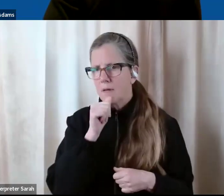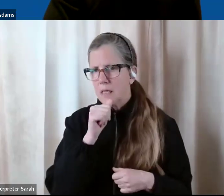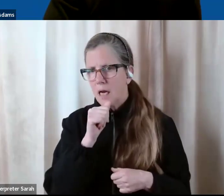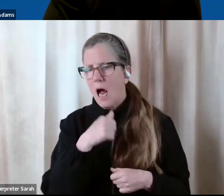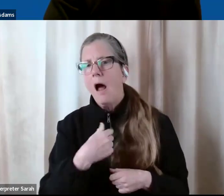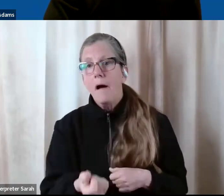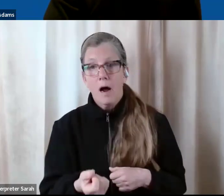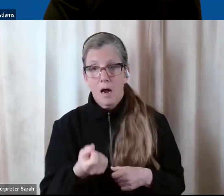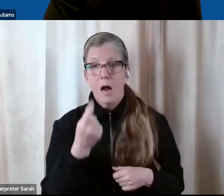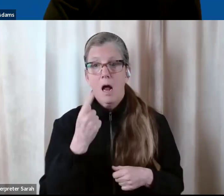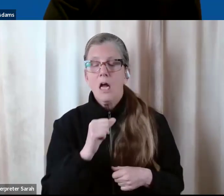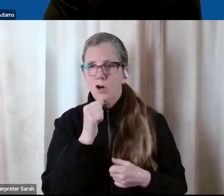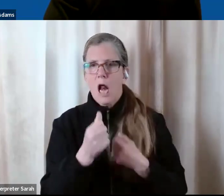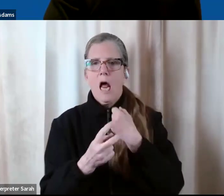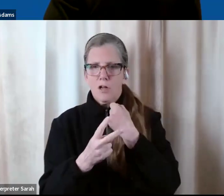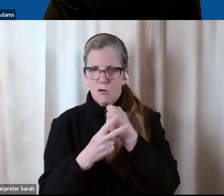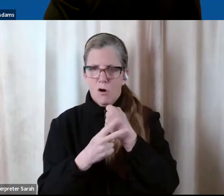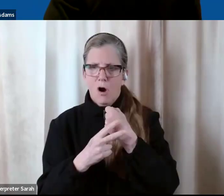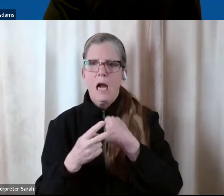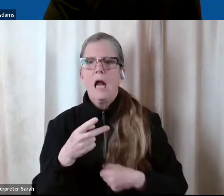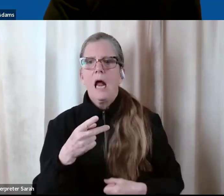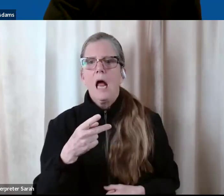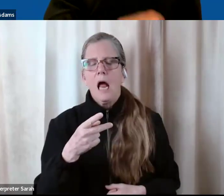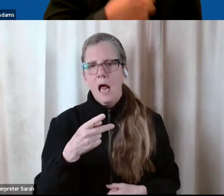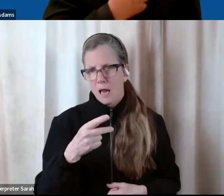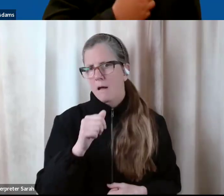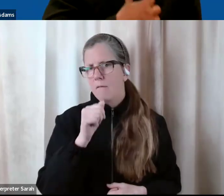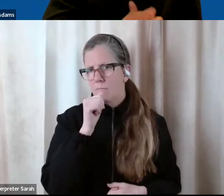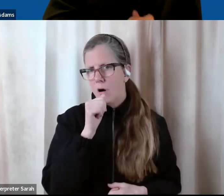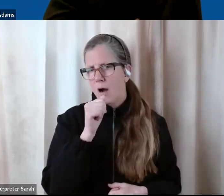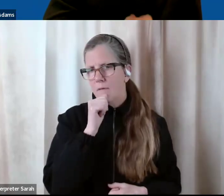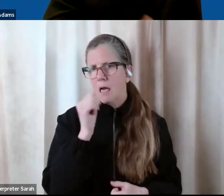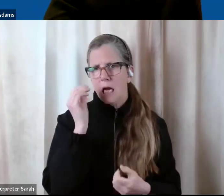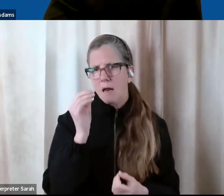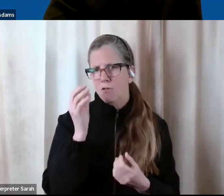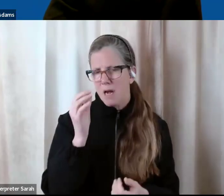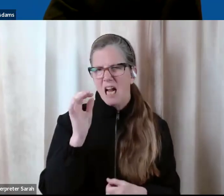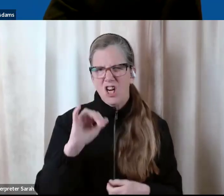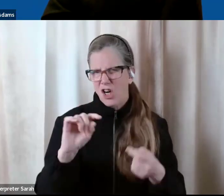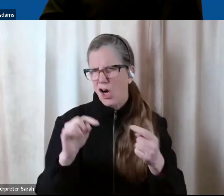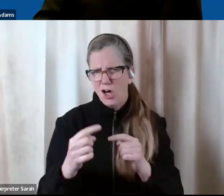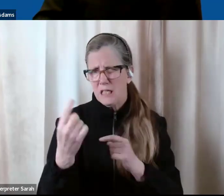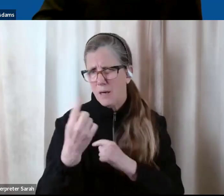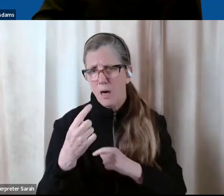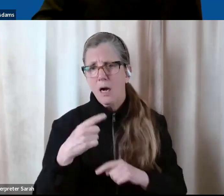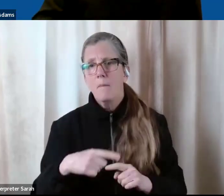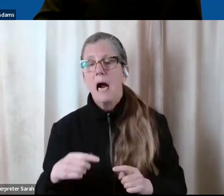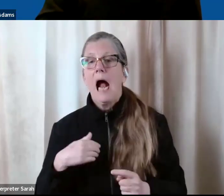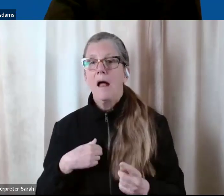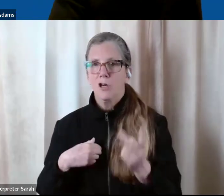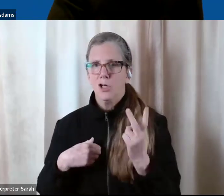that you are not storing PII in a way that could be detrimental. But two-part question.